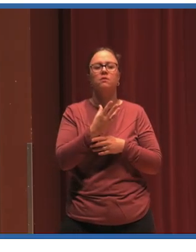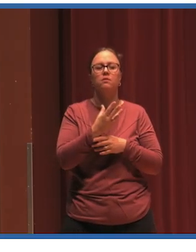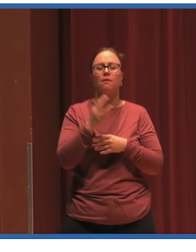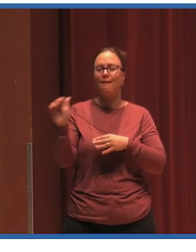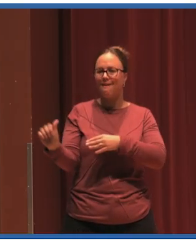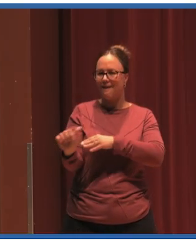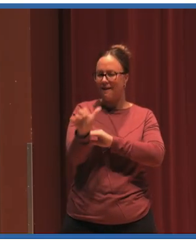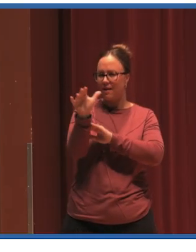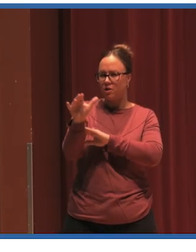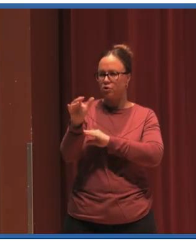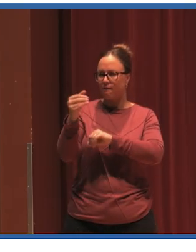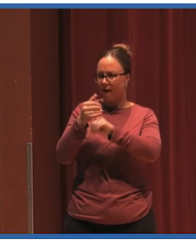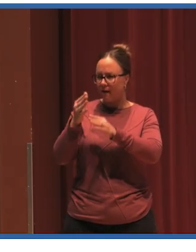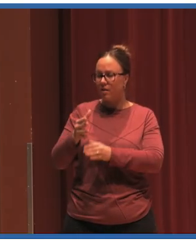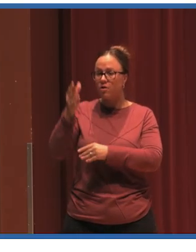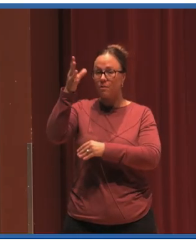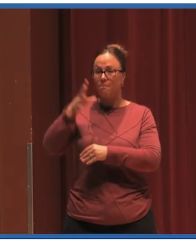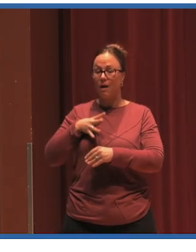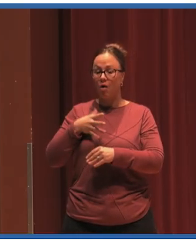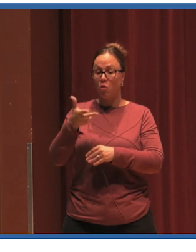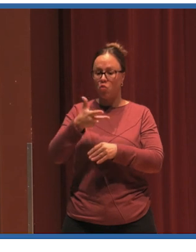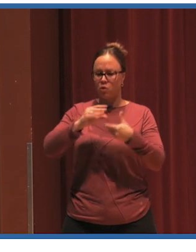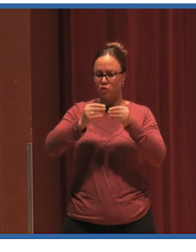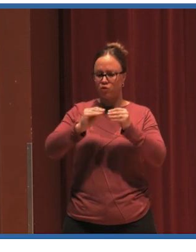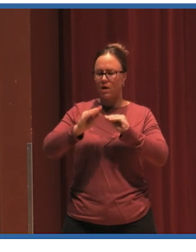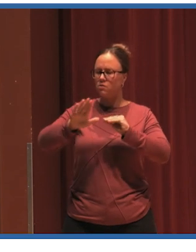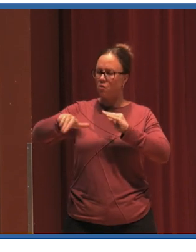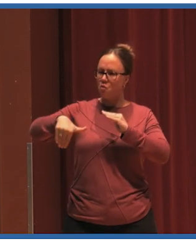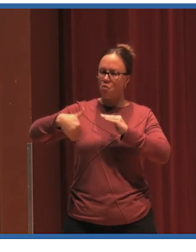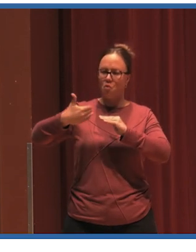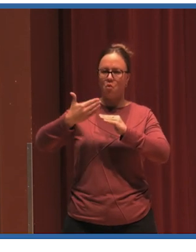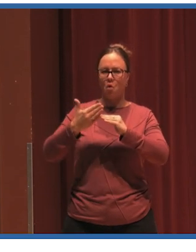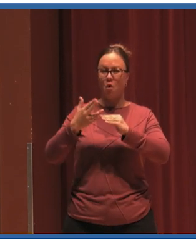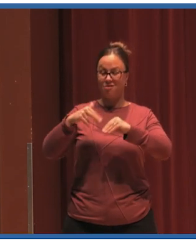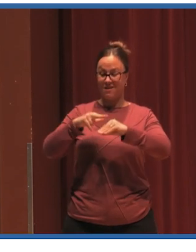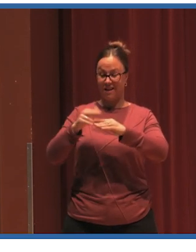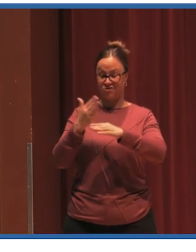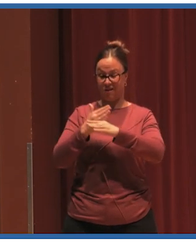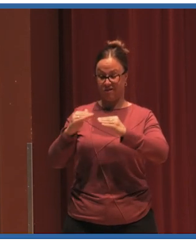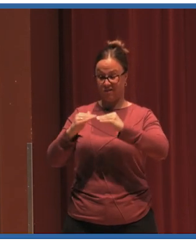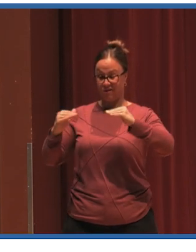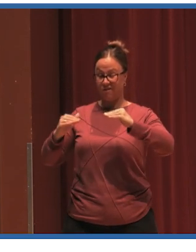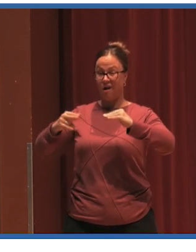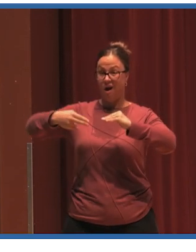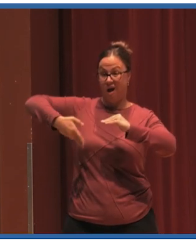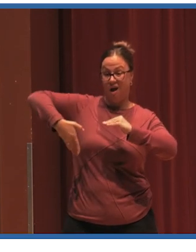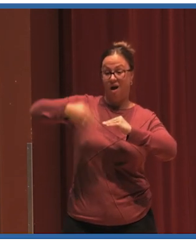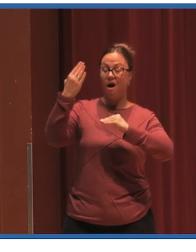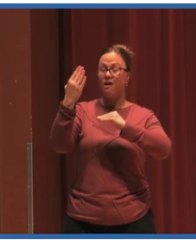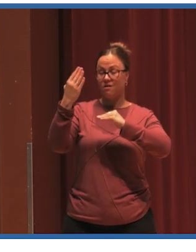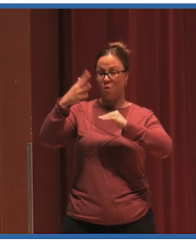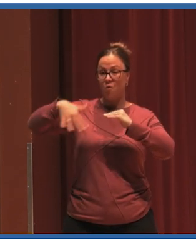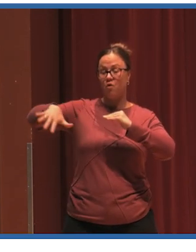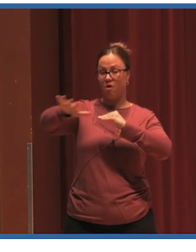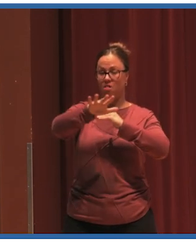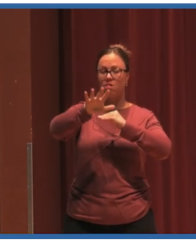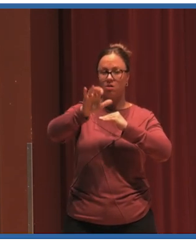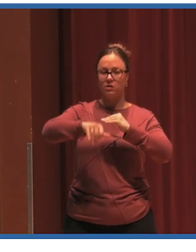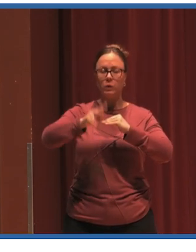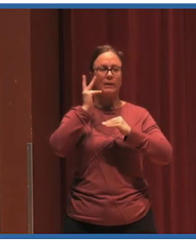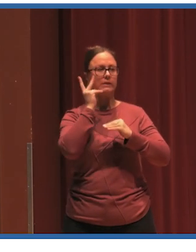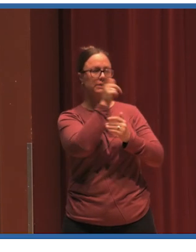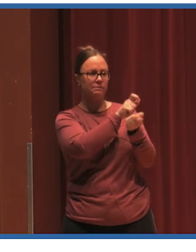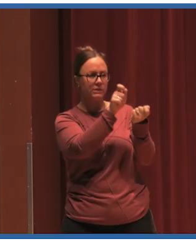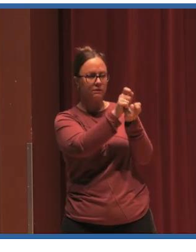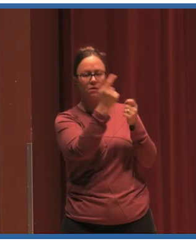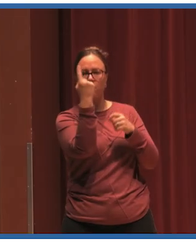Asian Pacific Islander male, those rates are all higher than the national rate overall. And you can see, particularly